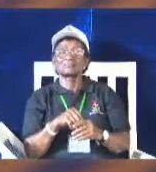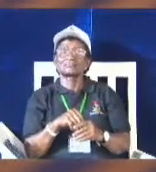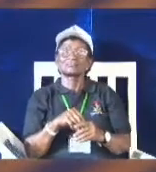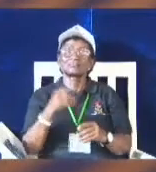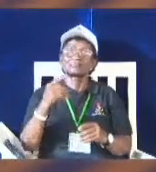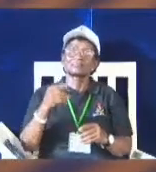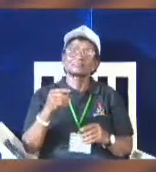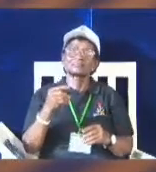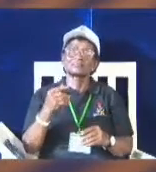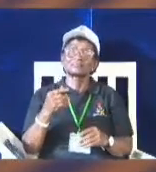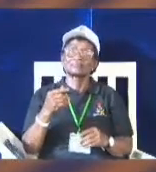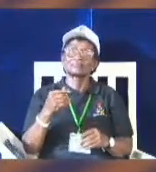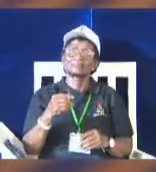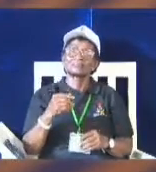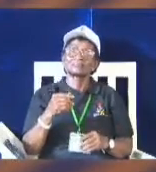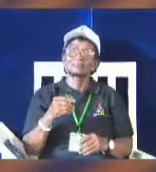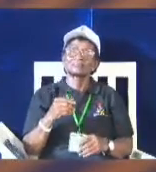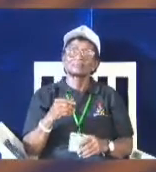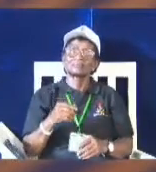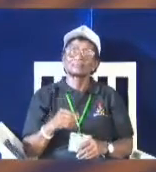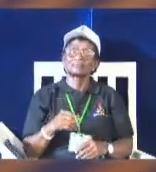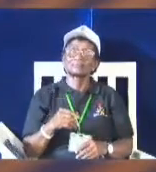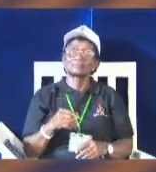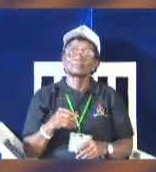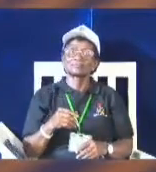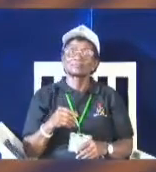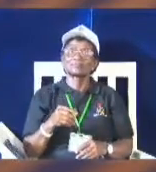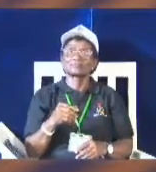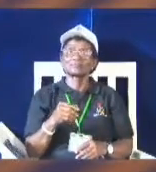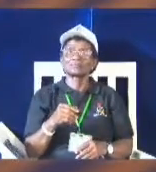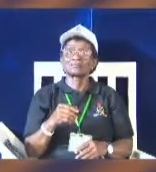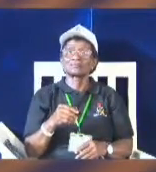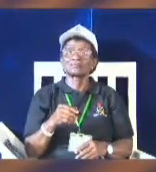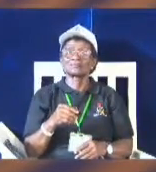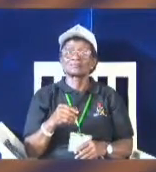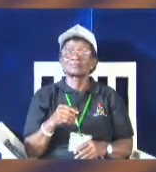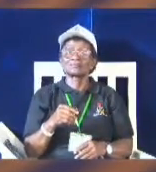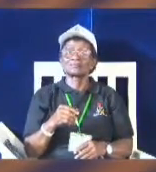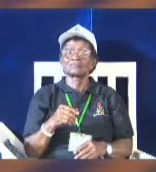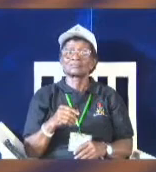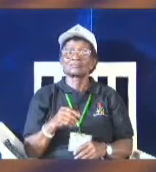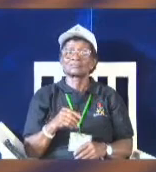The late Orimolusi, the one before the present one,